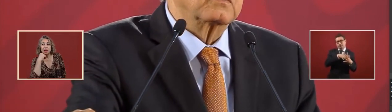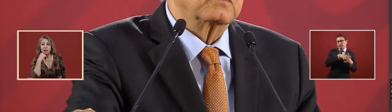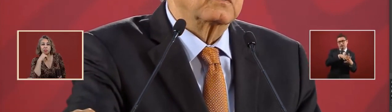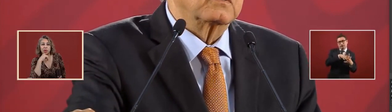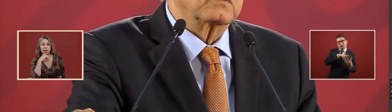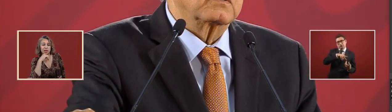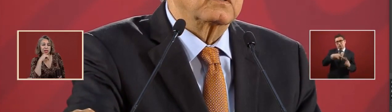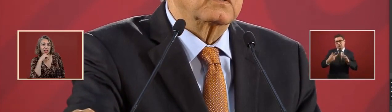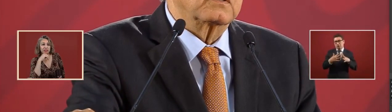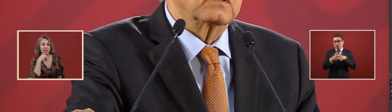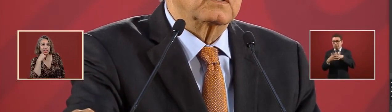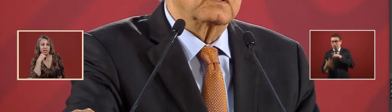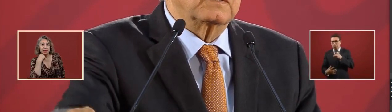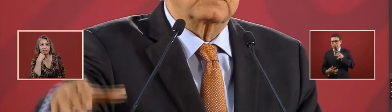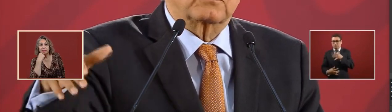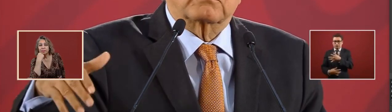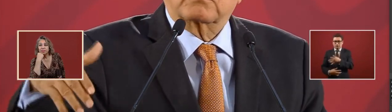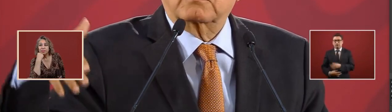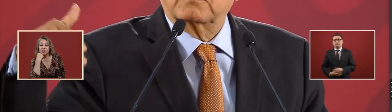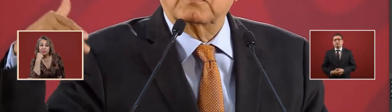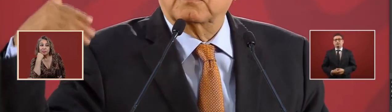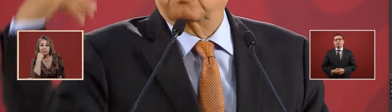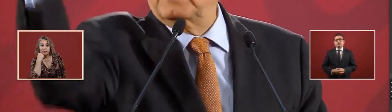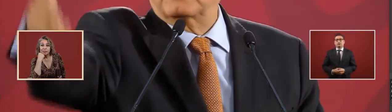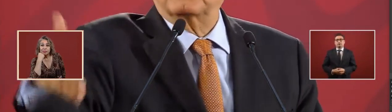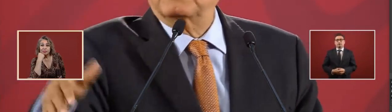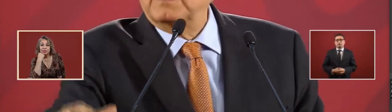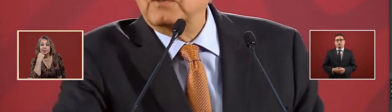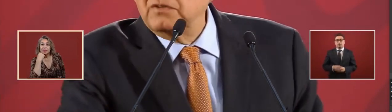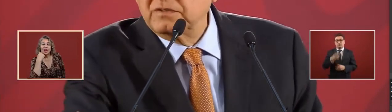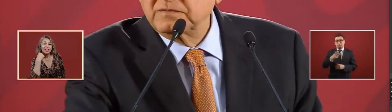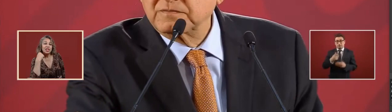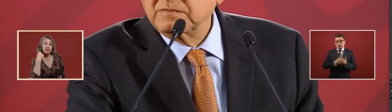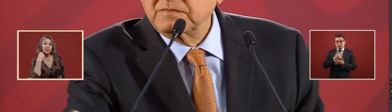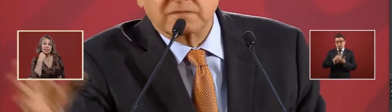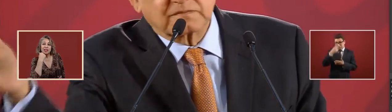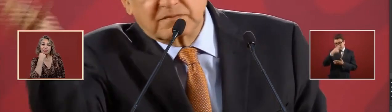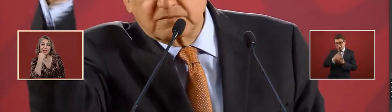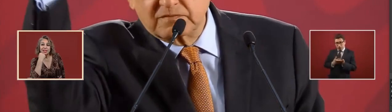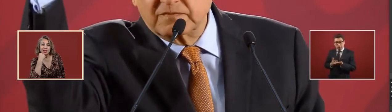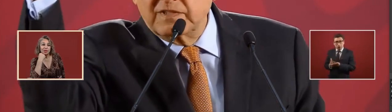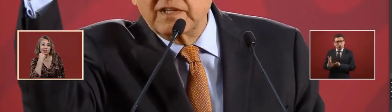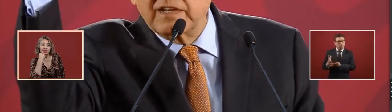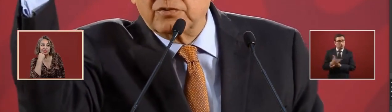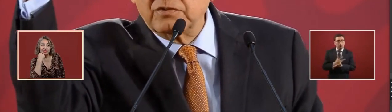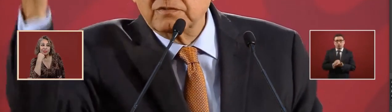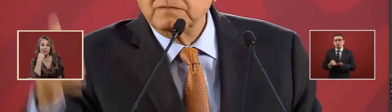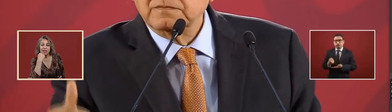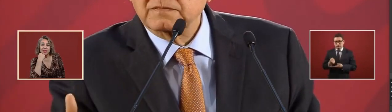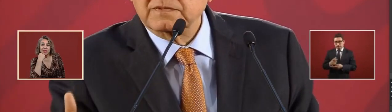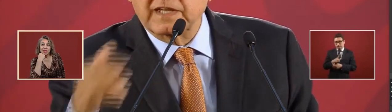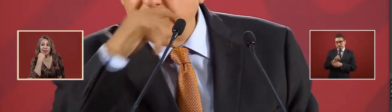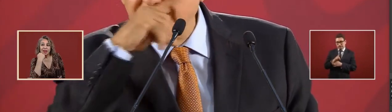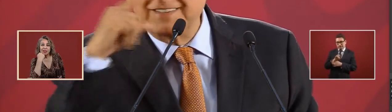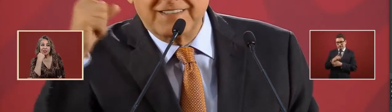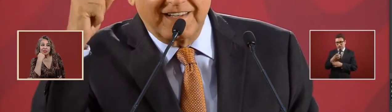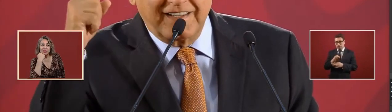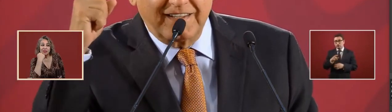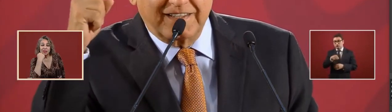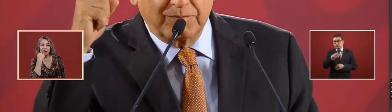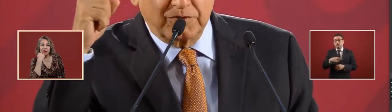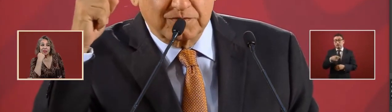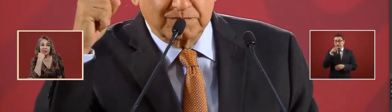was an important intervention. Y toman la Ciudad de México. And they took the city of Mexico. Y Lerdo. And el